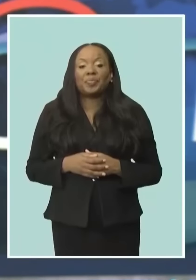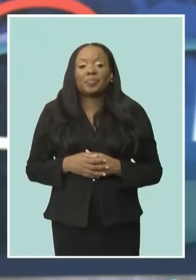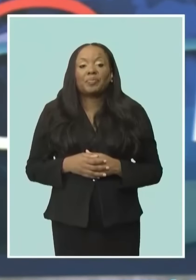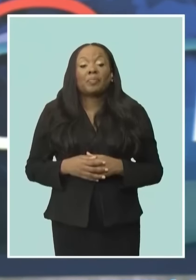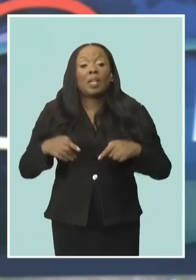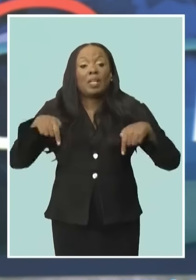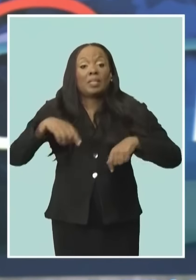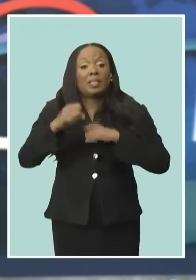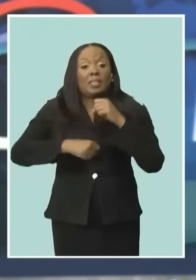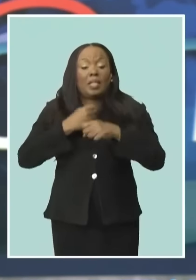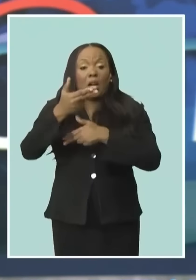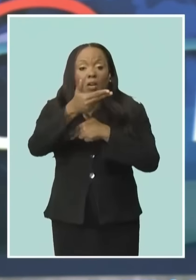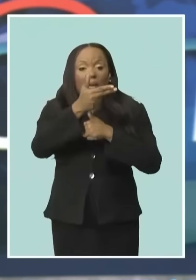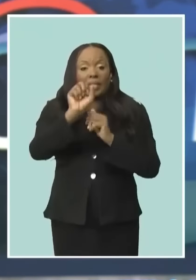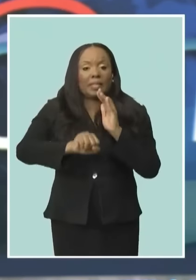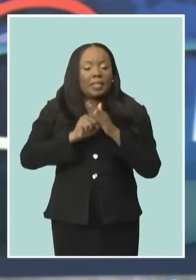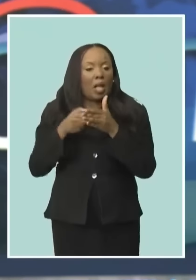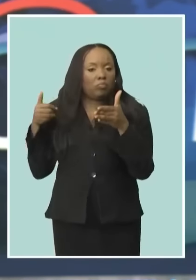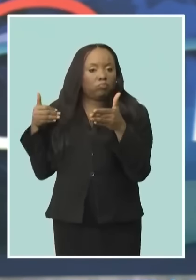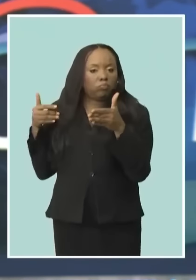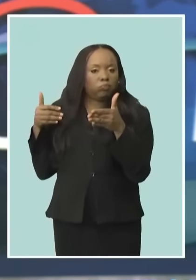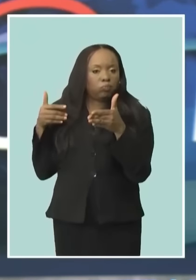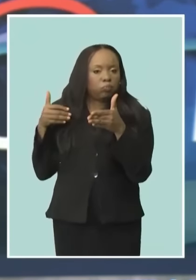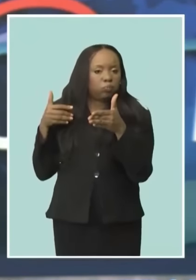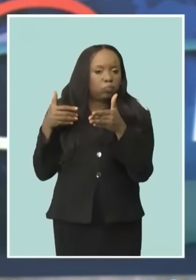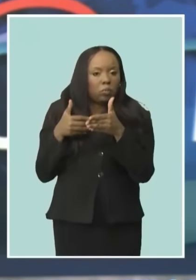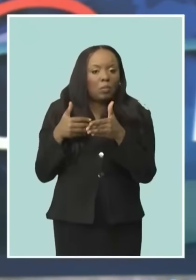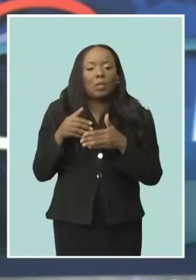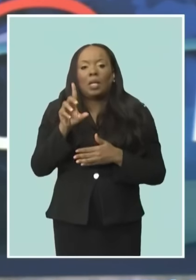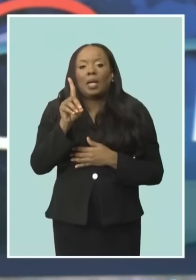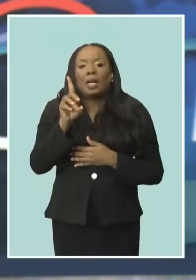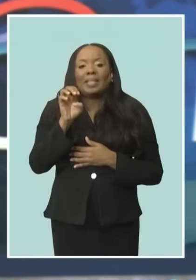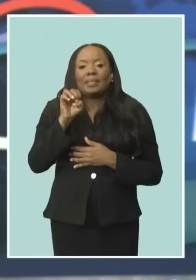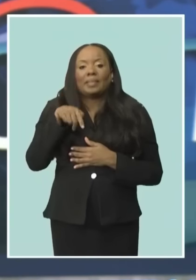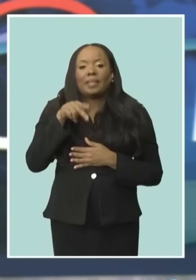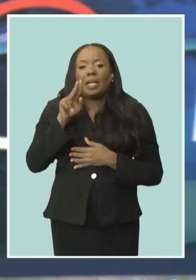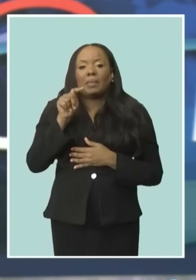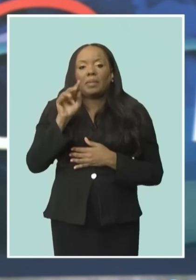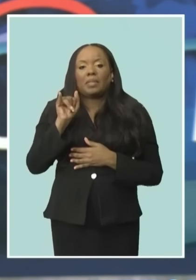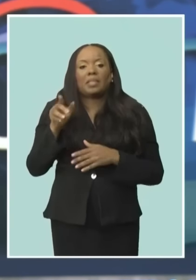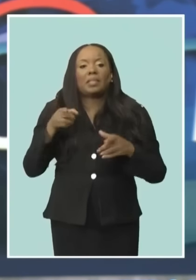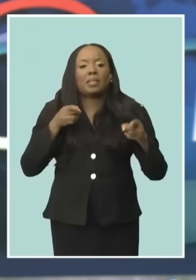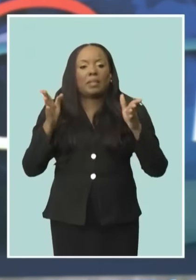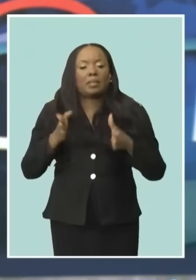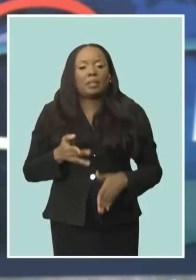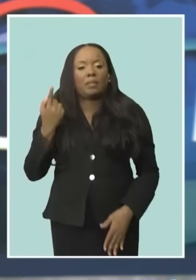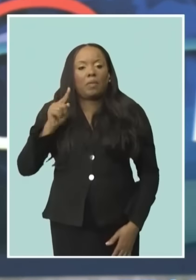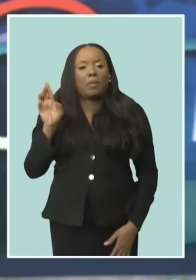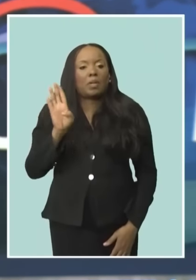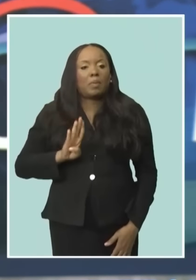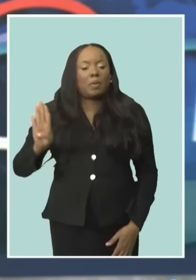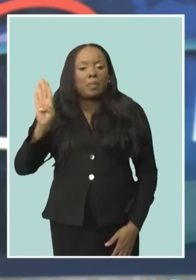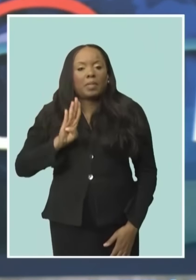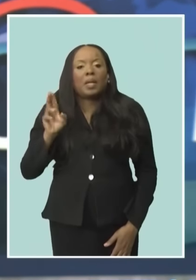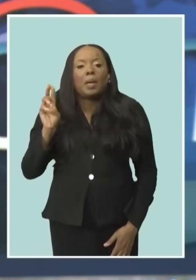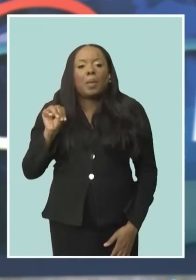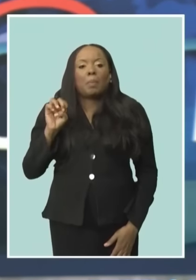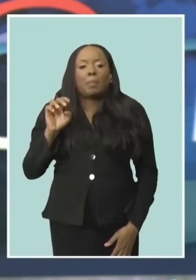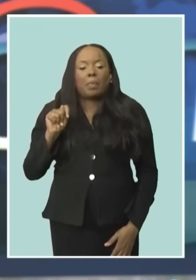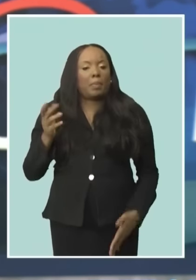As this year's hurricane season draws near, Deputy Director of the Barbados Meteorological Services, Brian Murray, urges Barbadians to